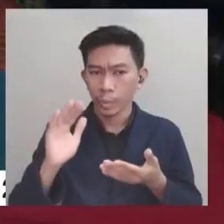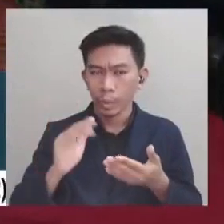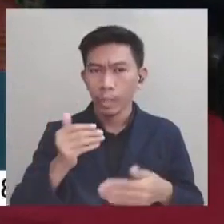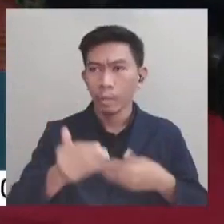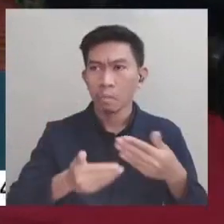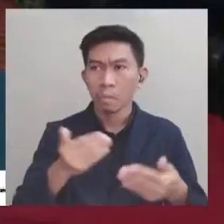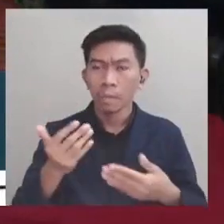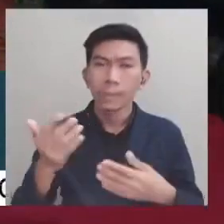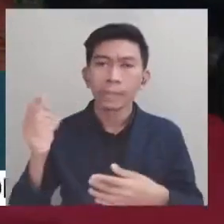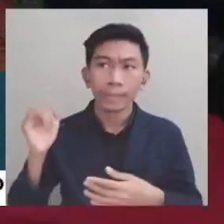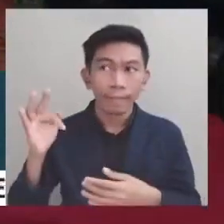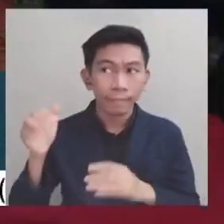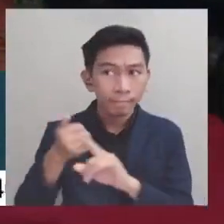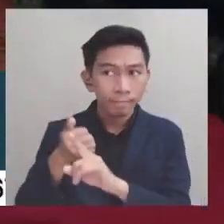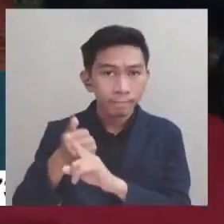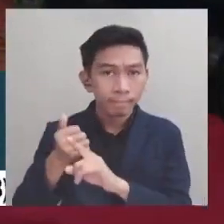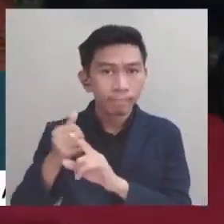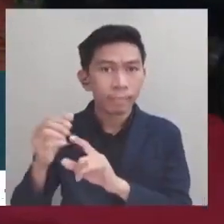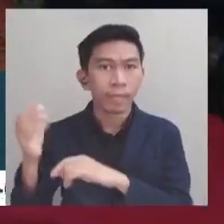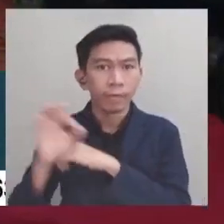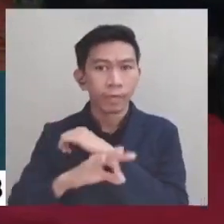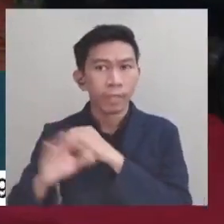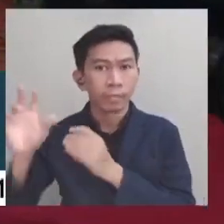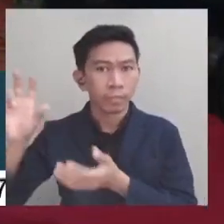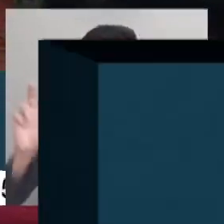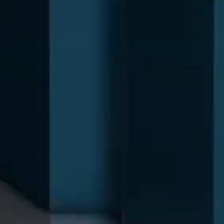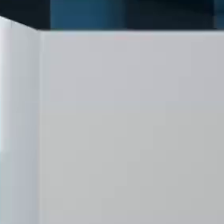business here in the country.